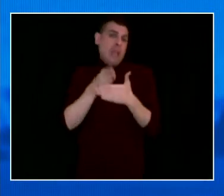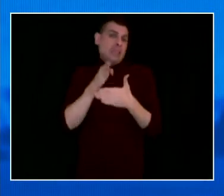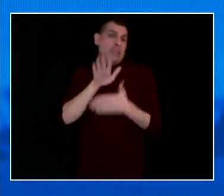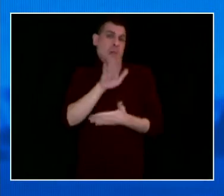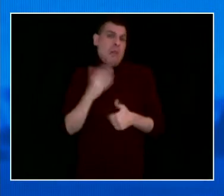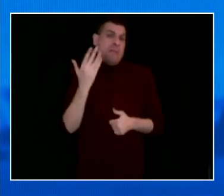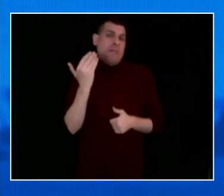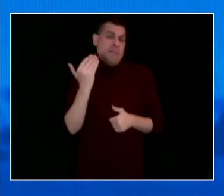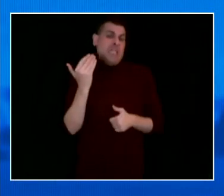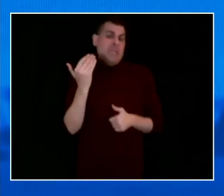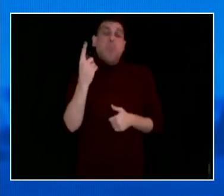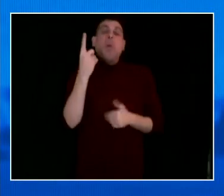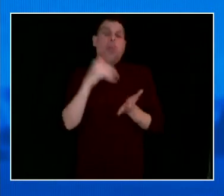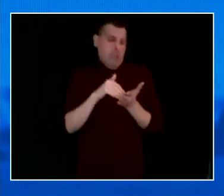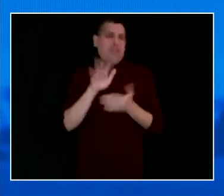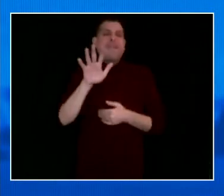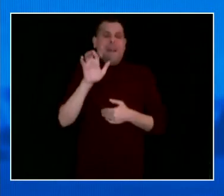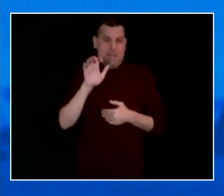families.